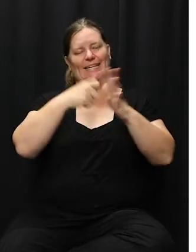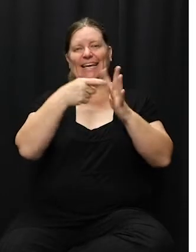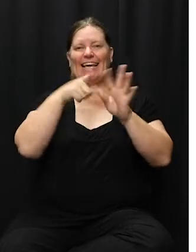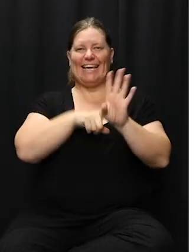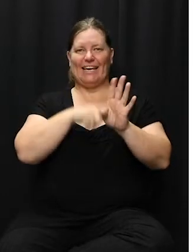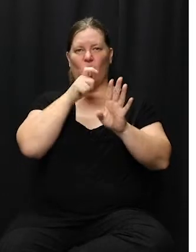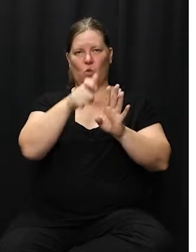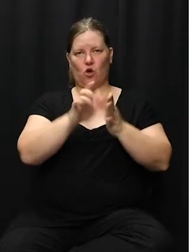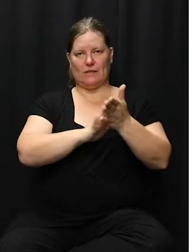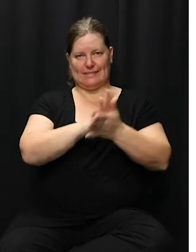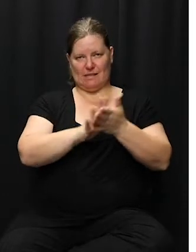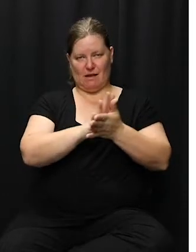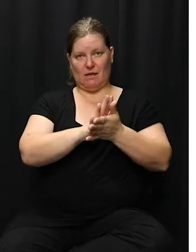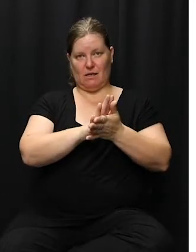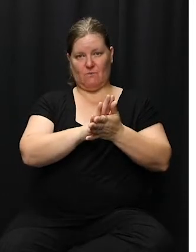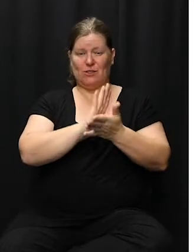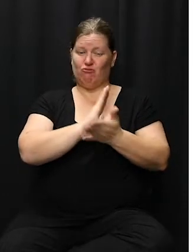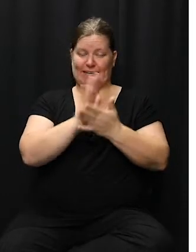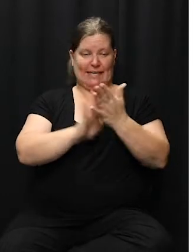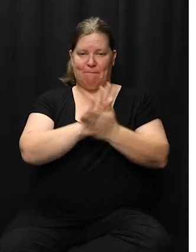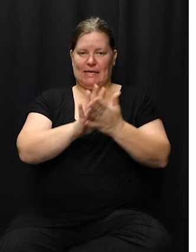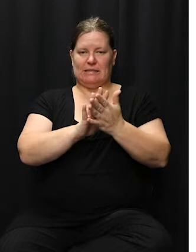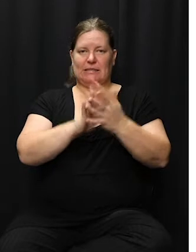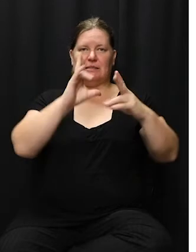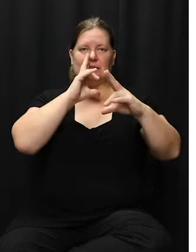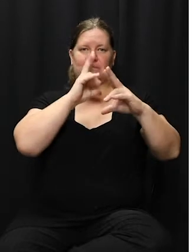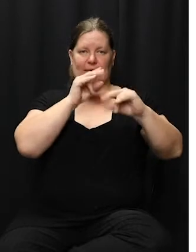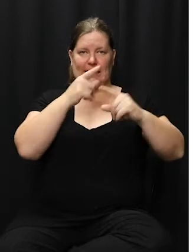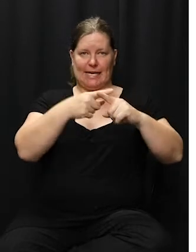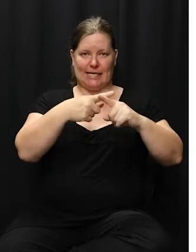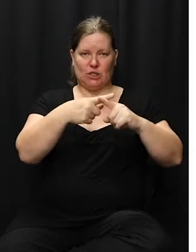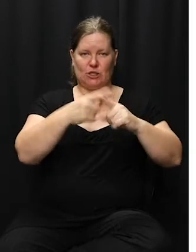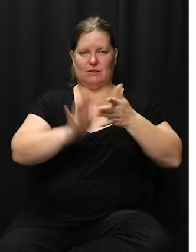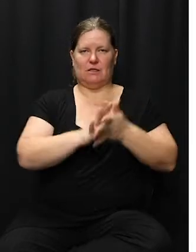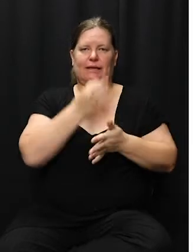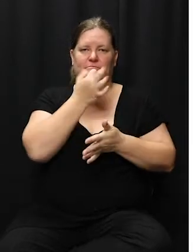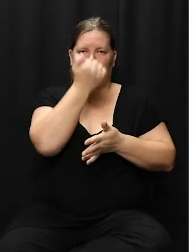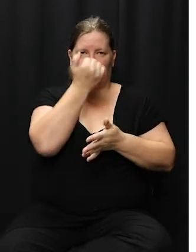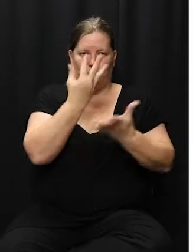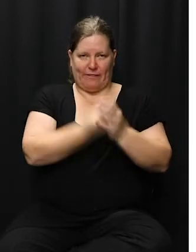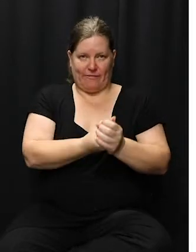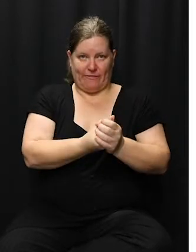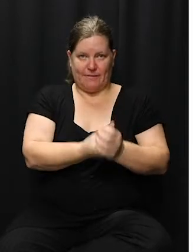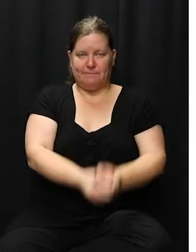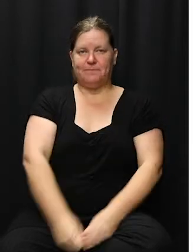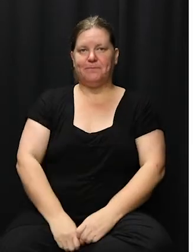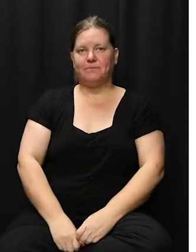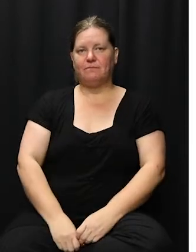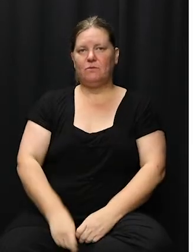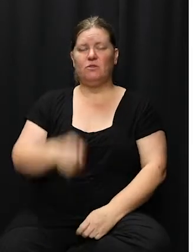Auslan signer or a keyword signer. And keyword signing really means you're speaking English and you've just got some signs with